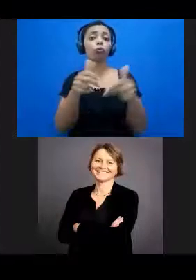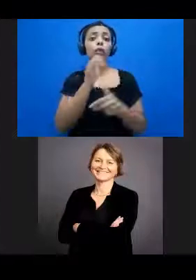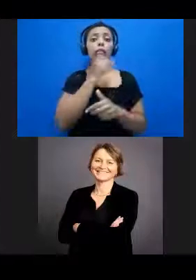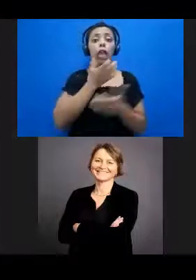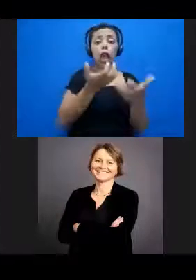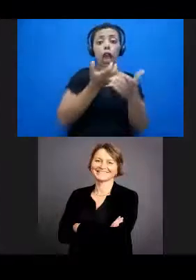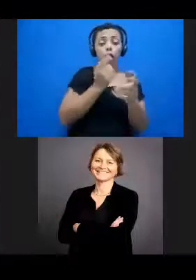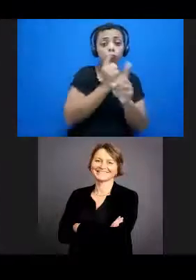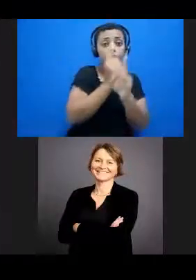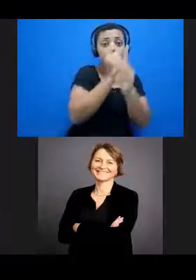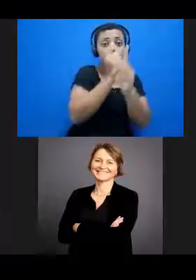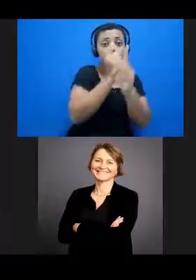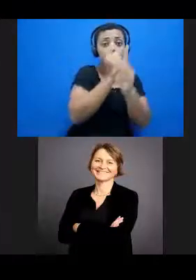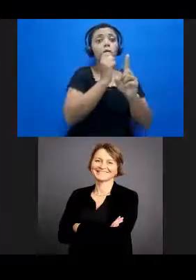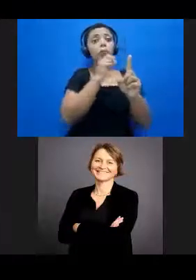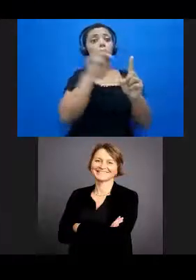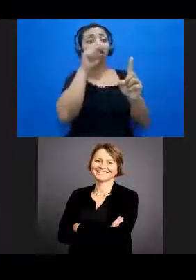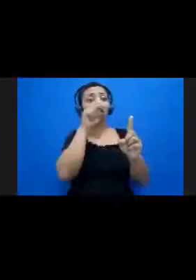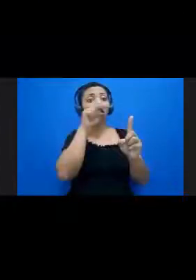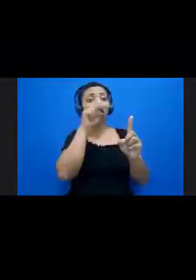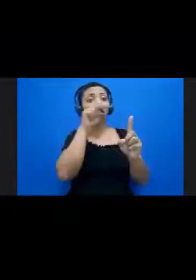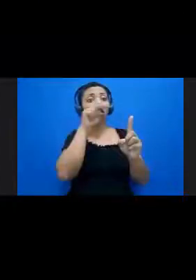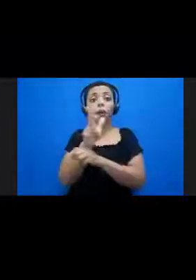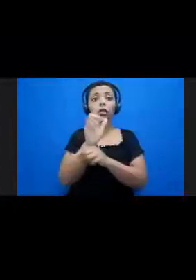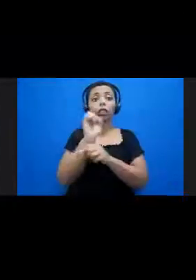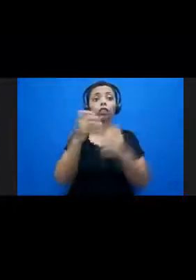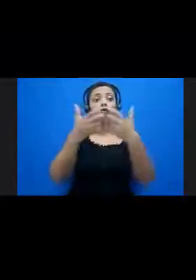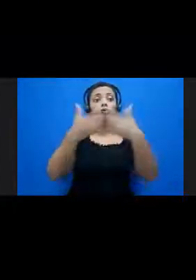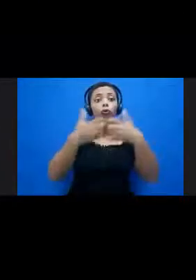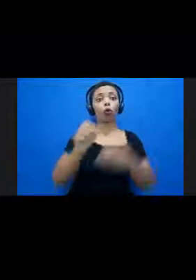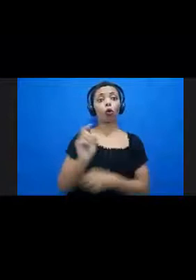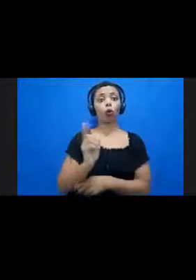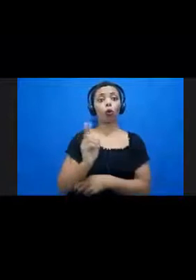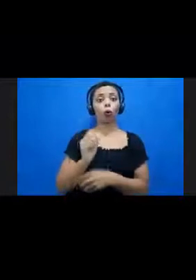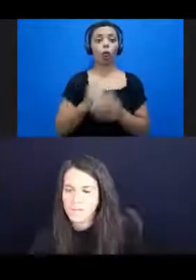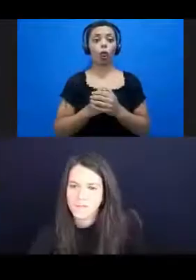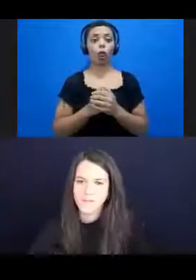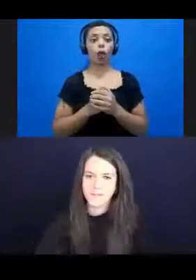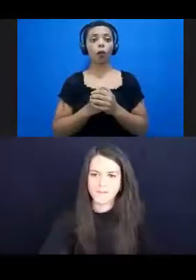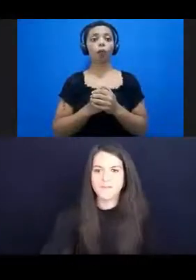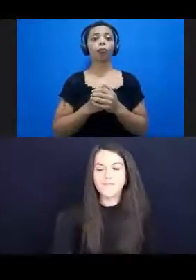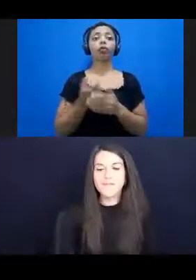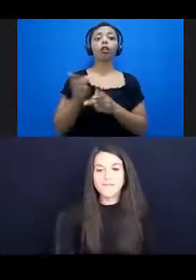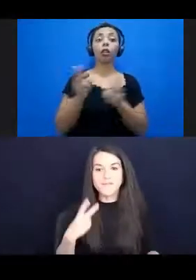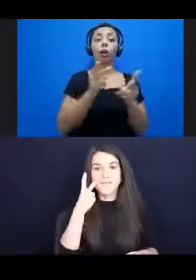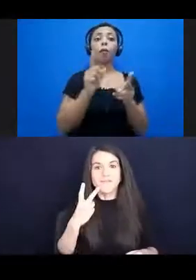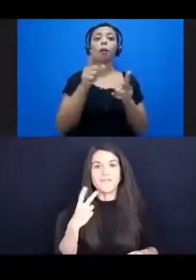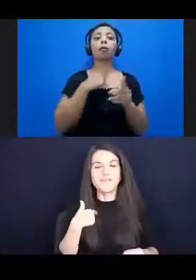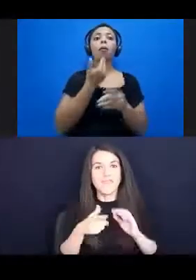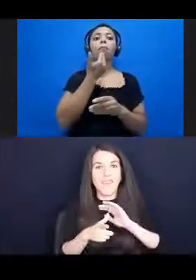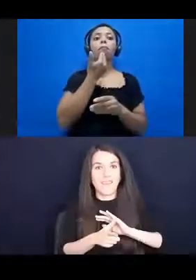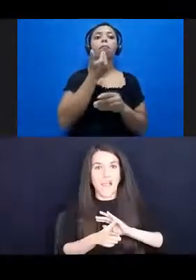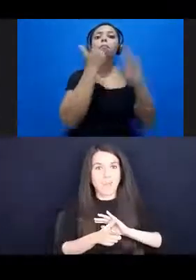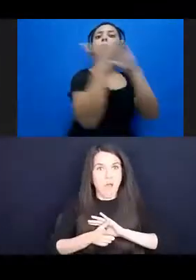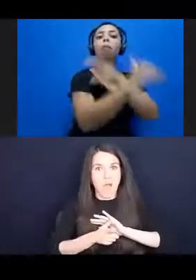is it in camera view? It might be right in front of you. If it's not in camera view, then the hippie sends a signal to the user